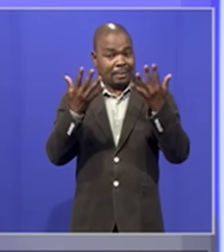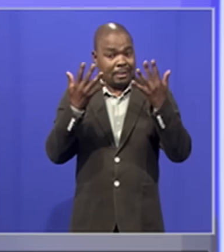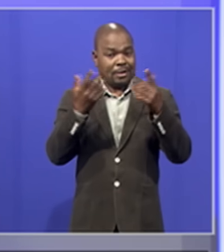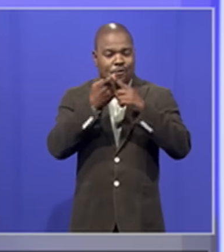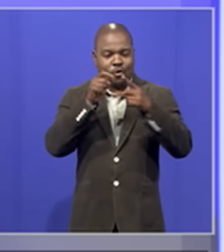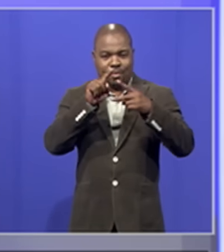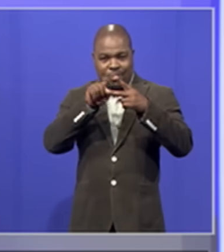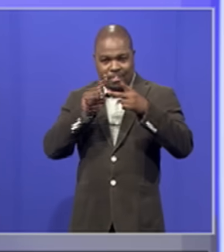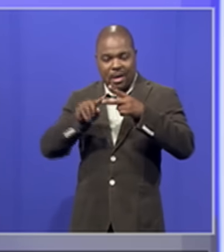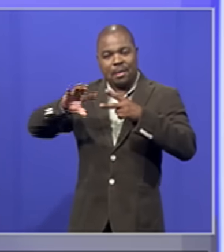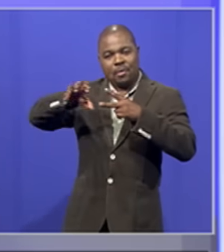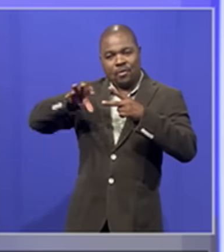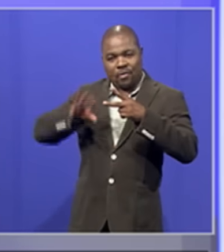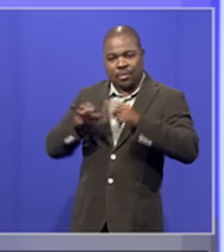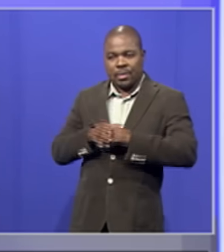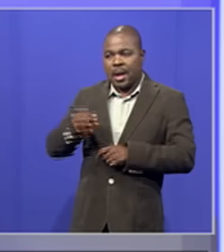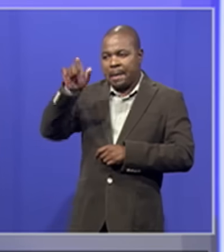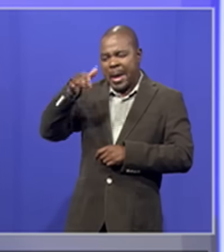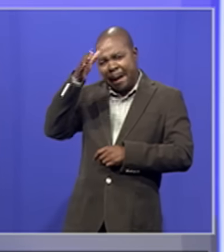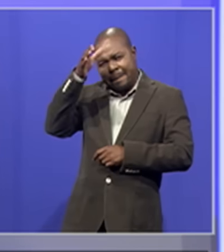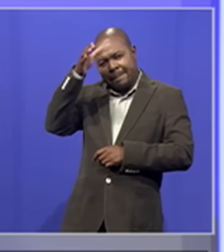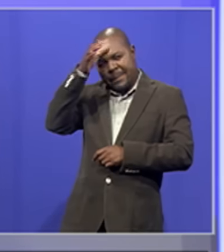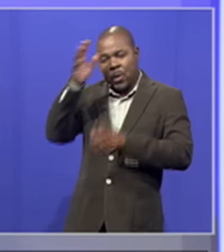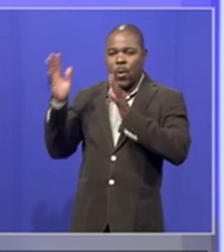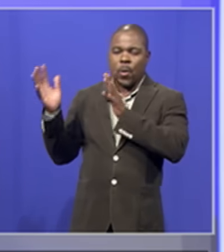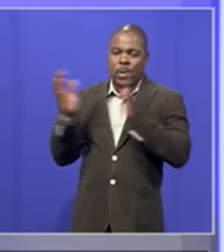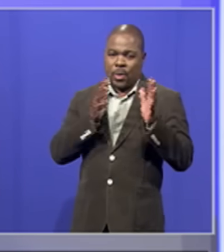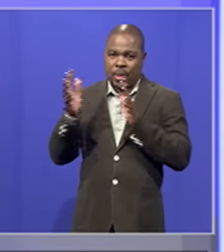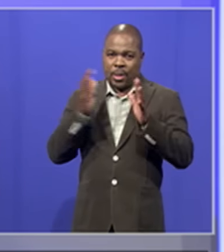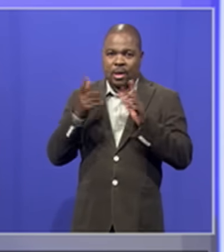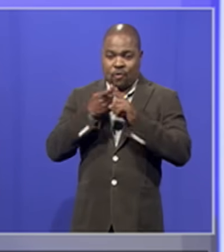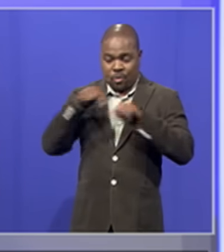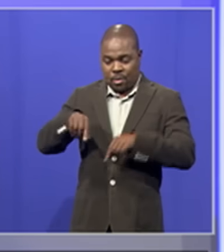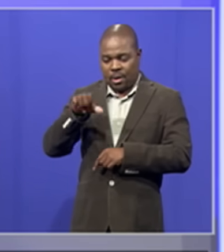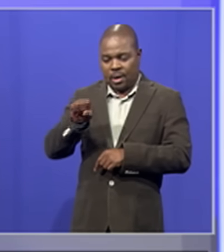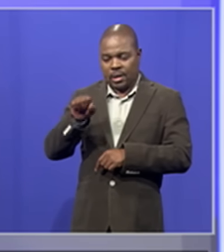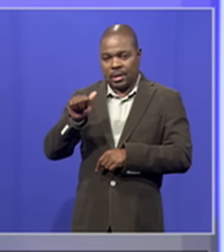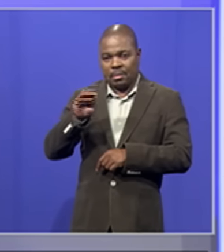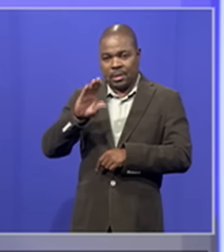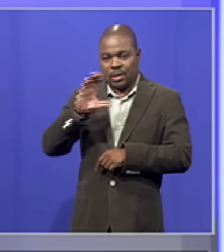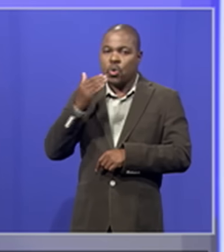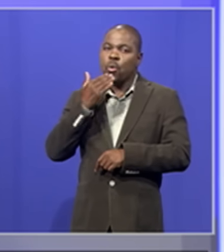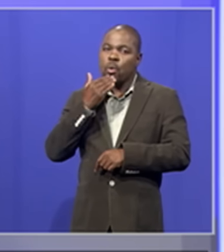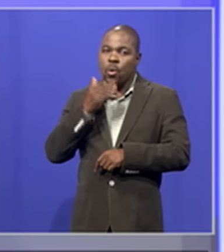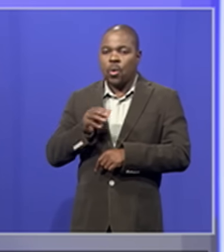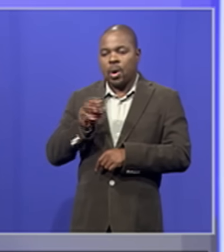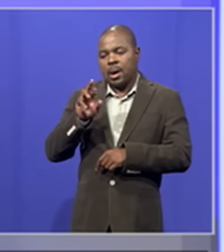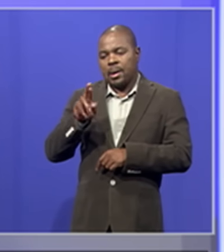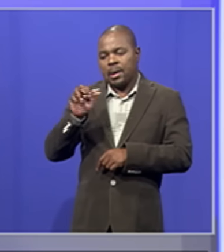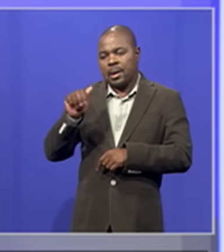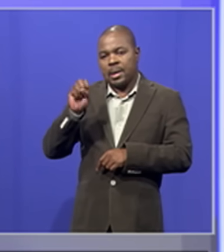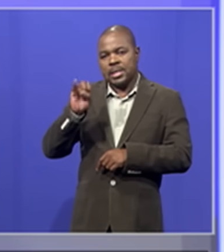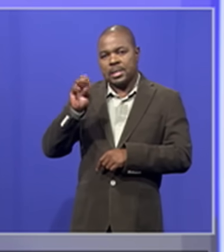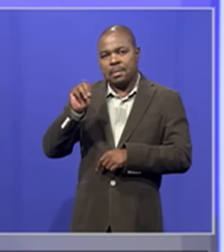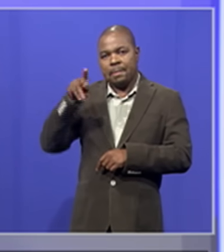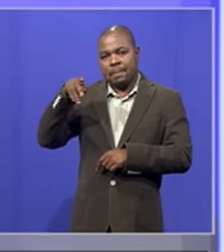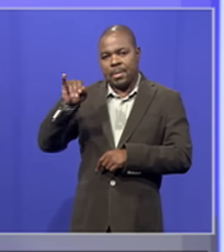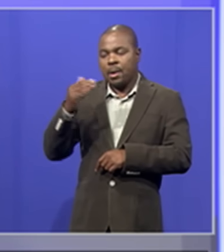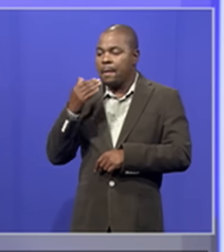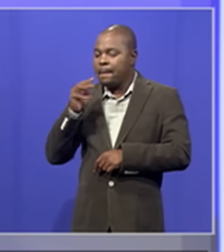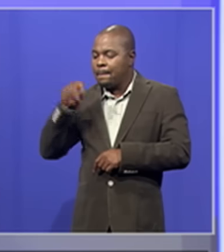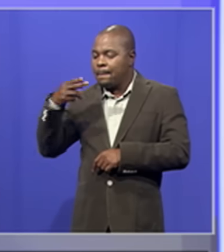ka bobedi. Setsebi sa rena sa maemo a boso ka lefapeng la ditaba tša SABC Mphora Simpi o re hlatholela ka botlalo